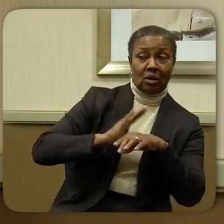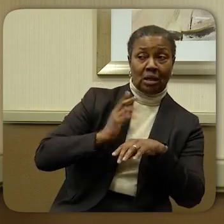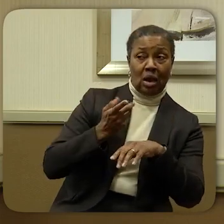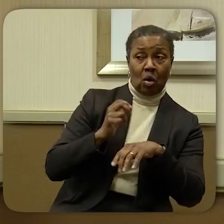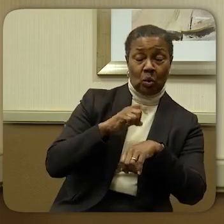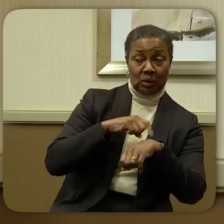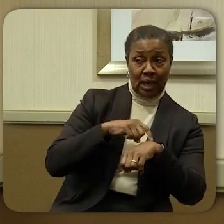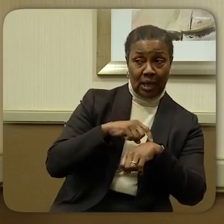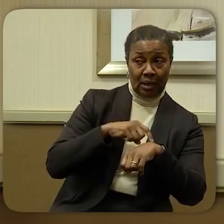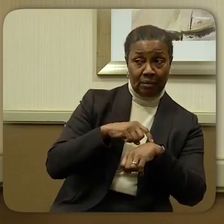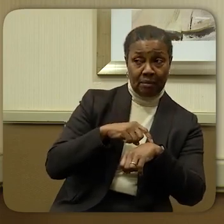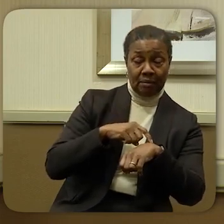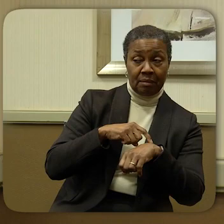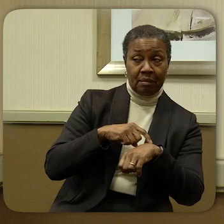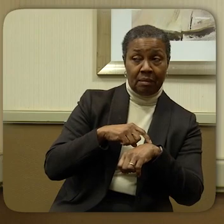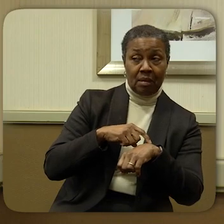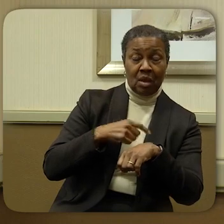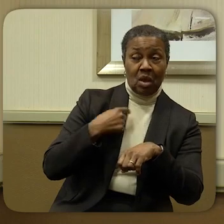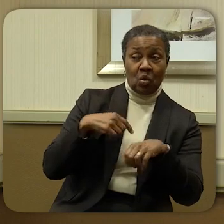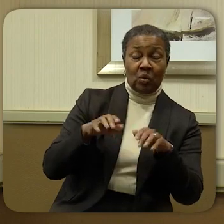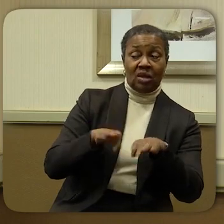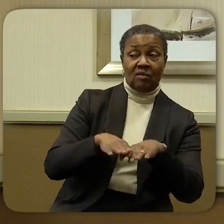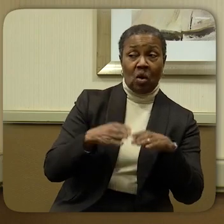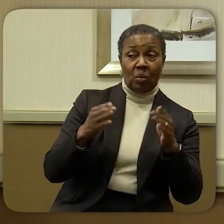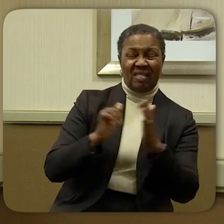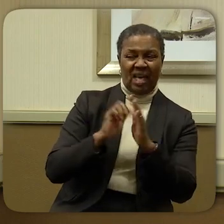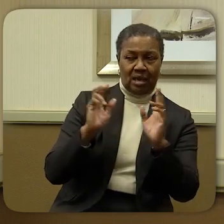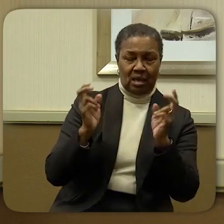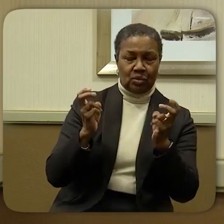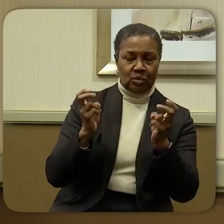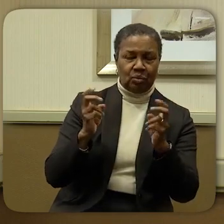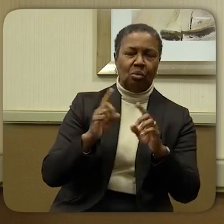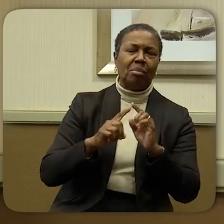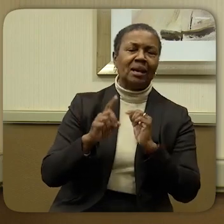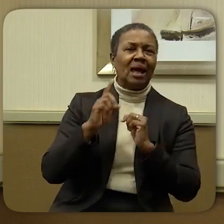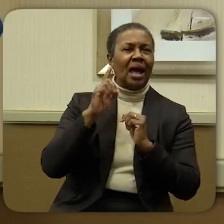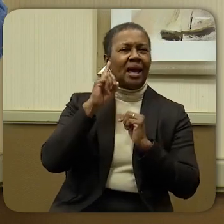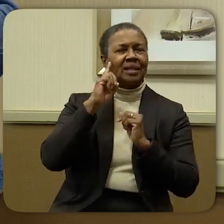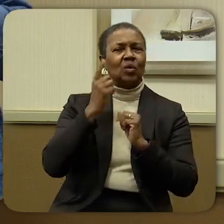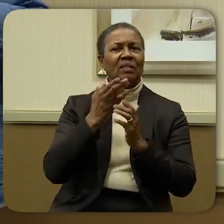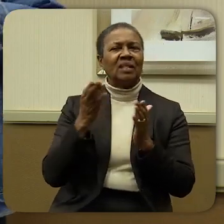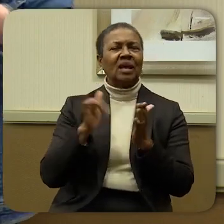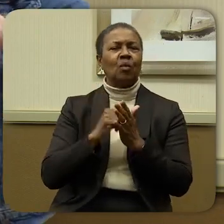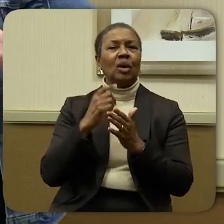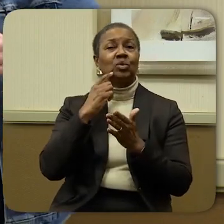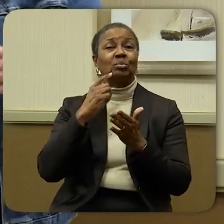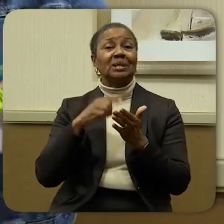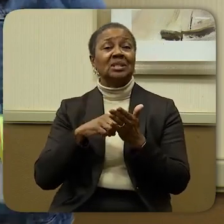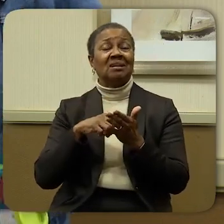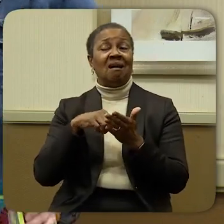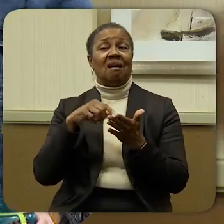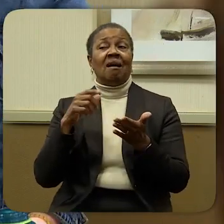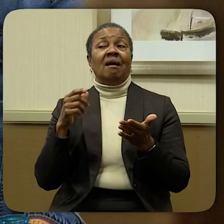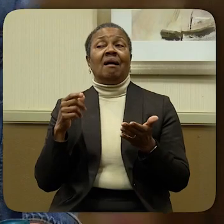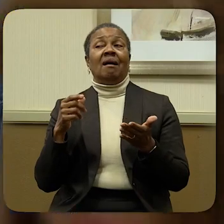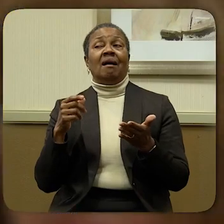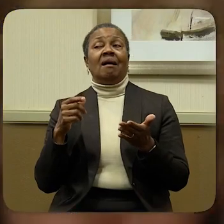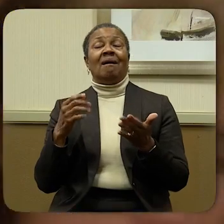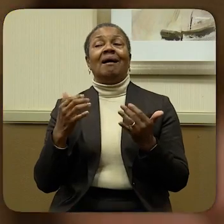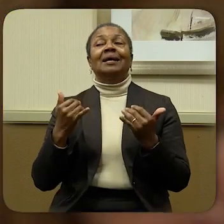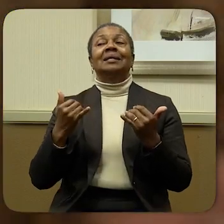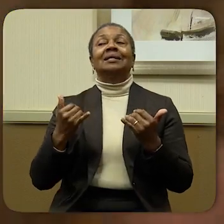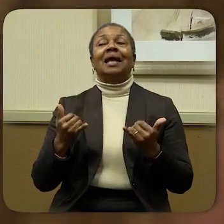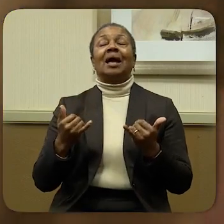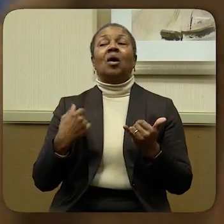So we've really opened up that issue. But I think one of the things I wanted to mention on this note is